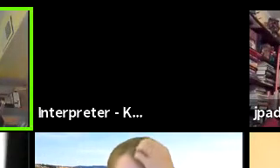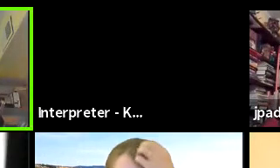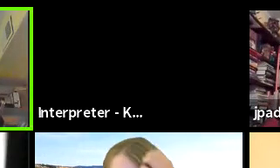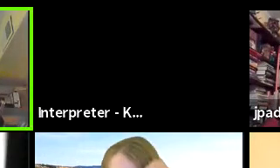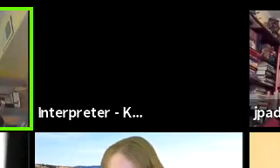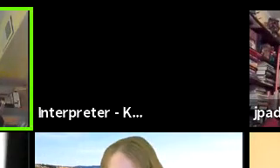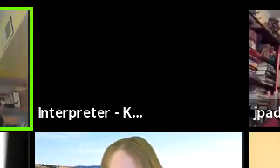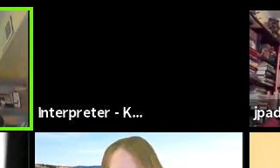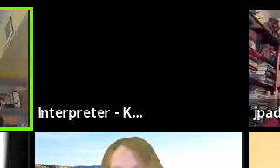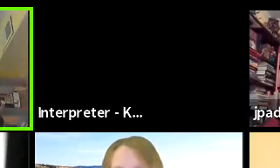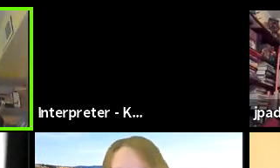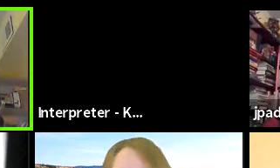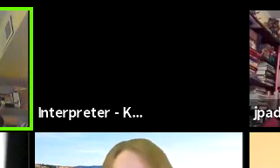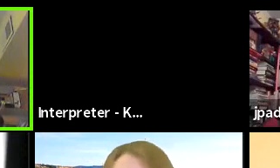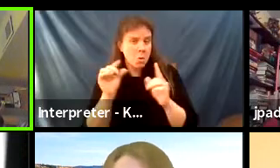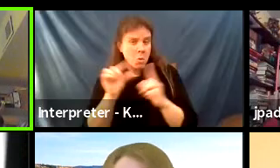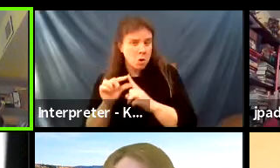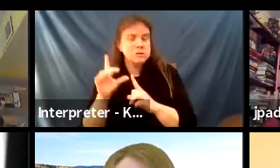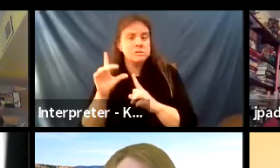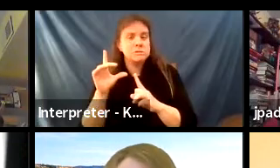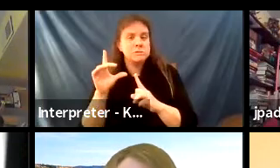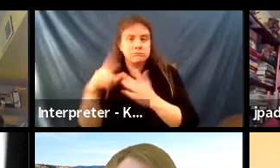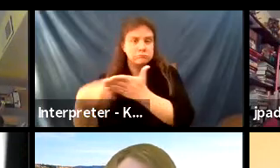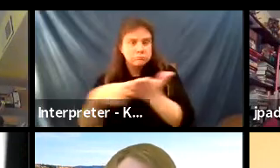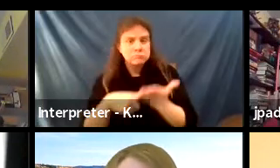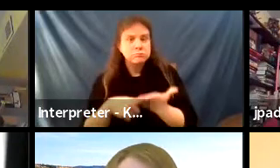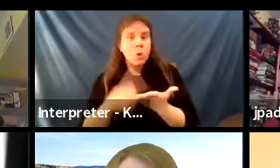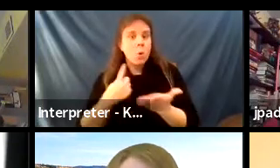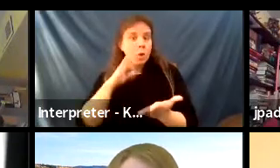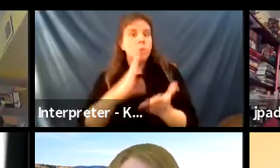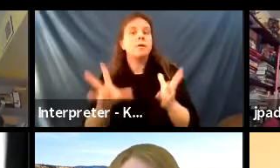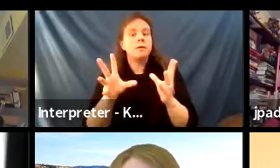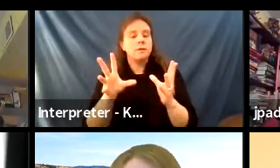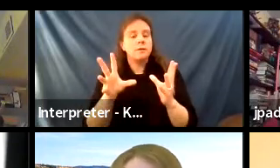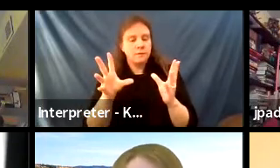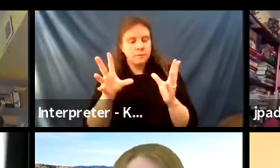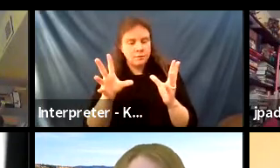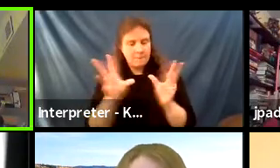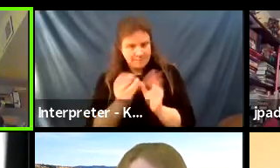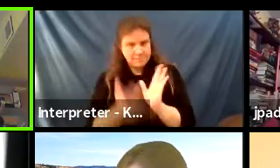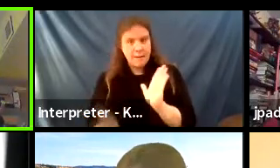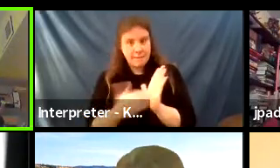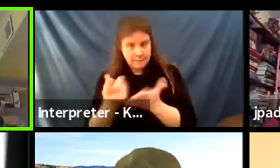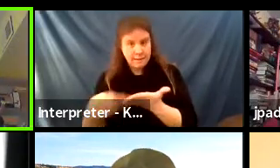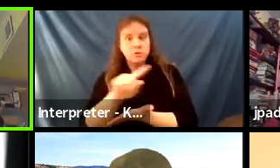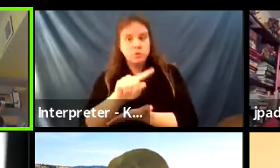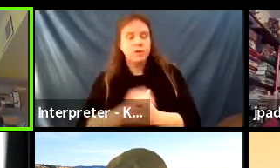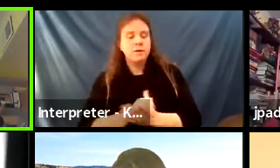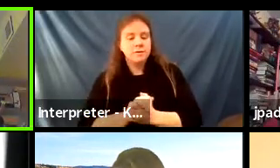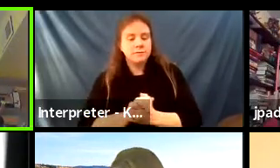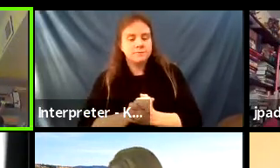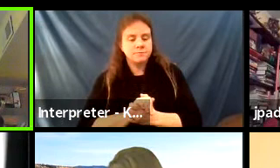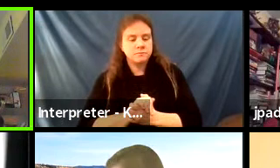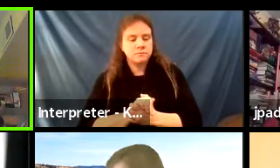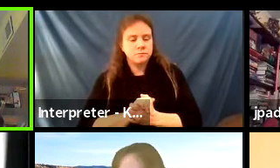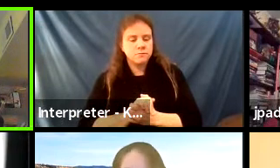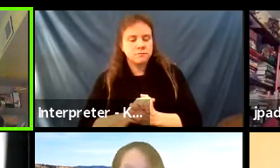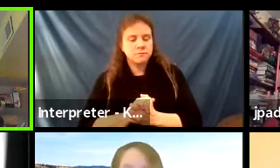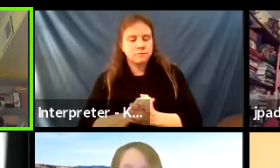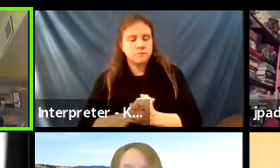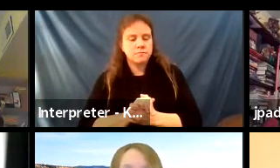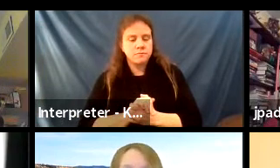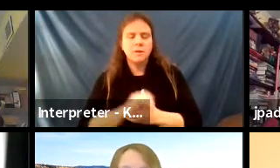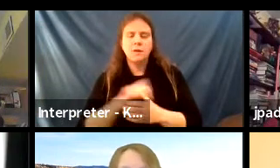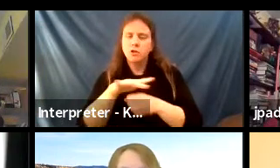cover this in more depth. We're meeting next week, in case anyone forgot. About what kind of directives are being given to the local